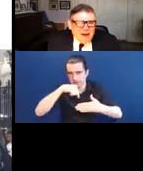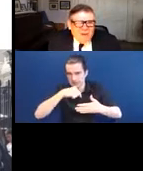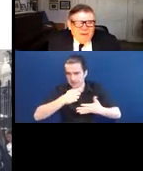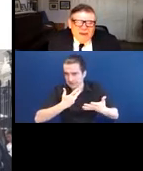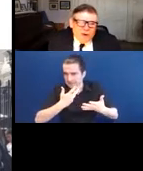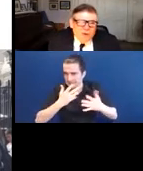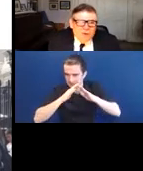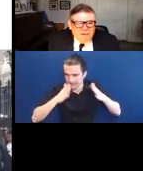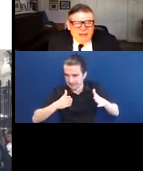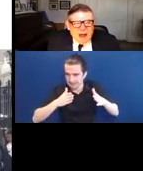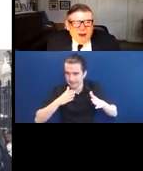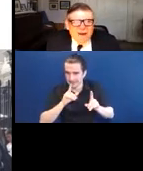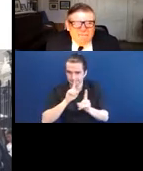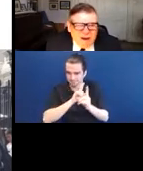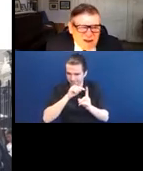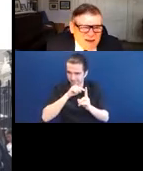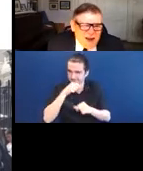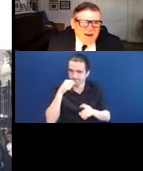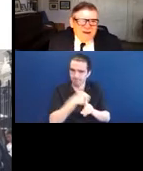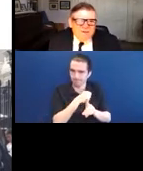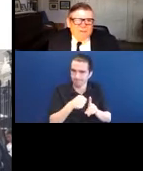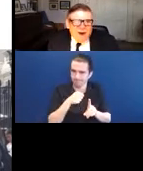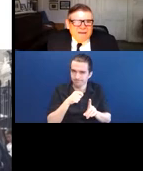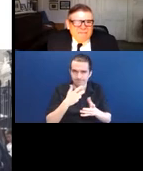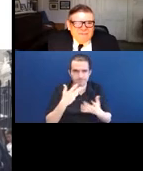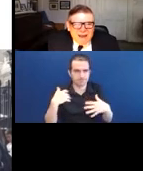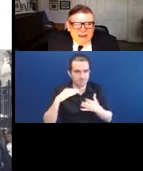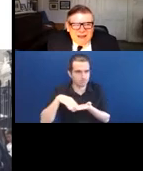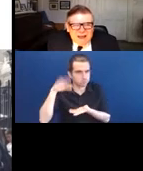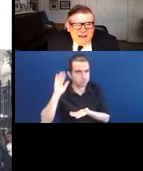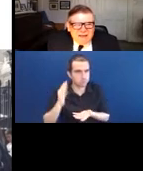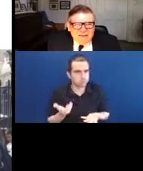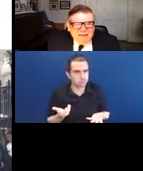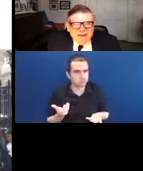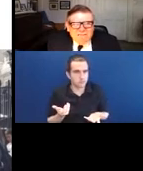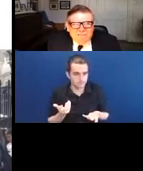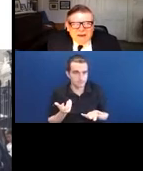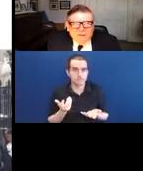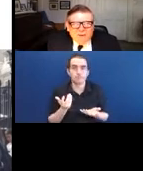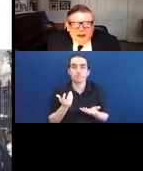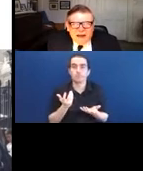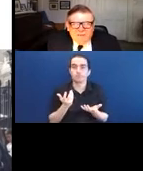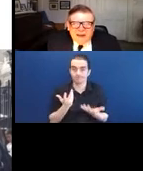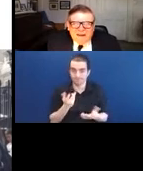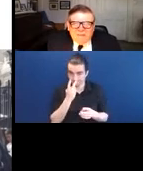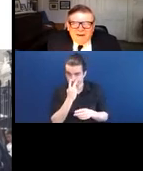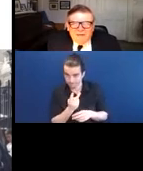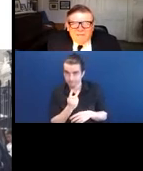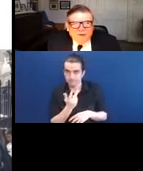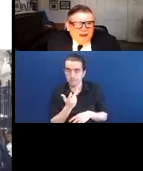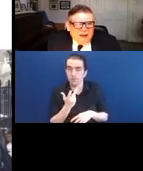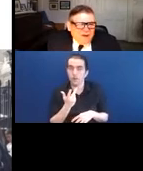directed at women. It's not always that way, but most of the time it goes one way. 77% of women and 80% of